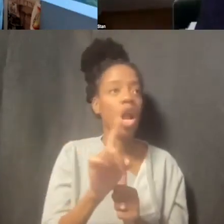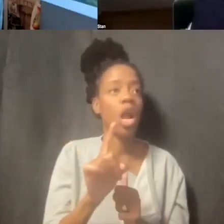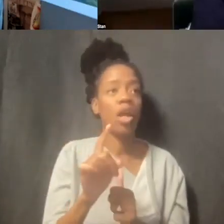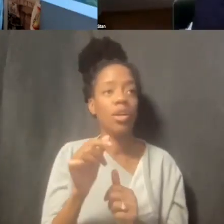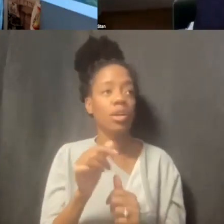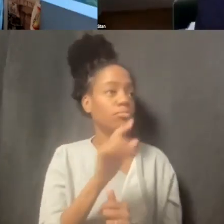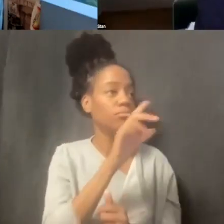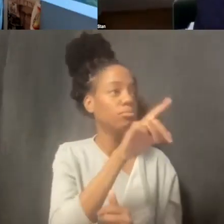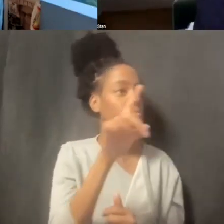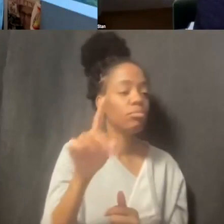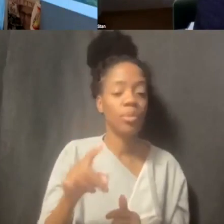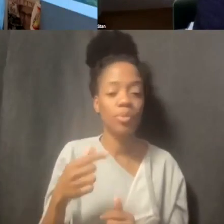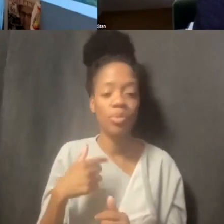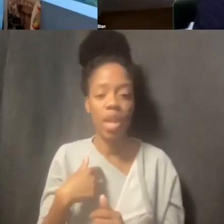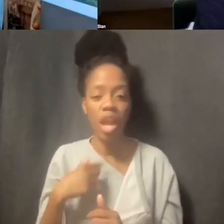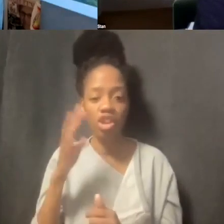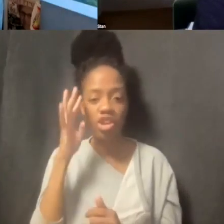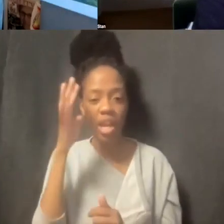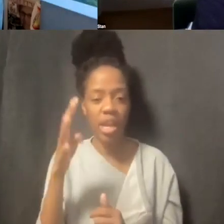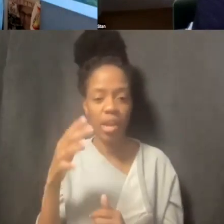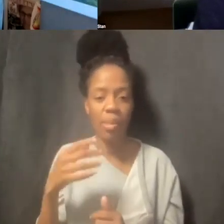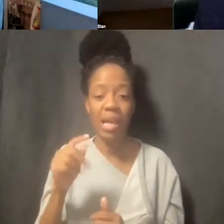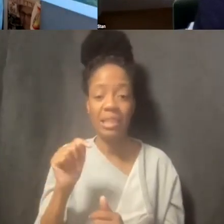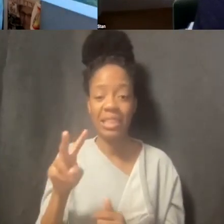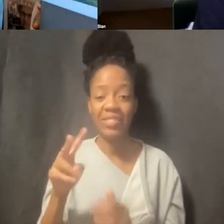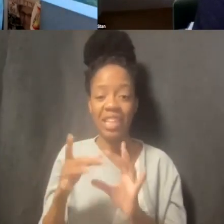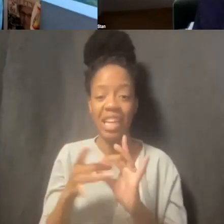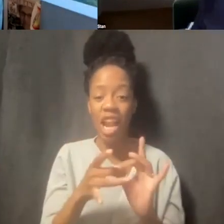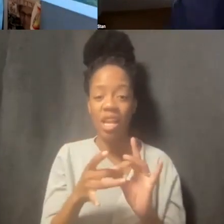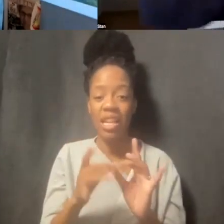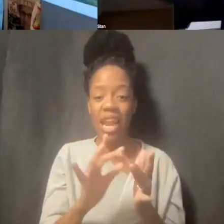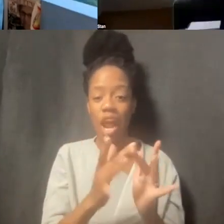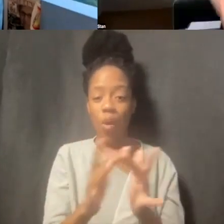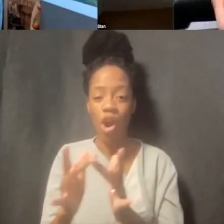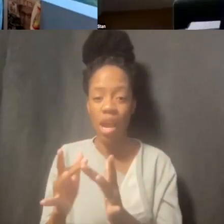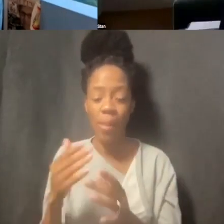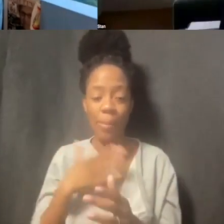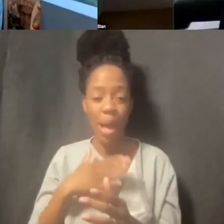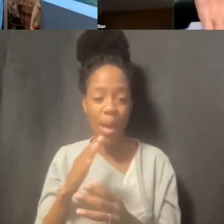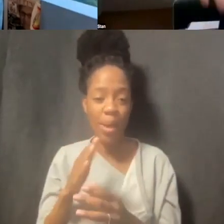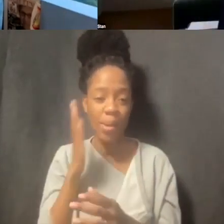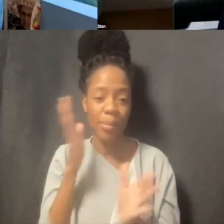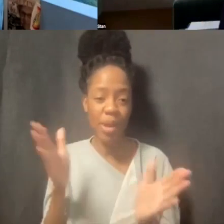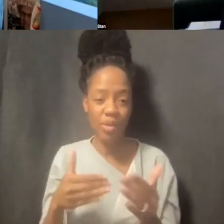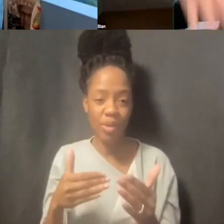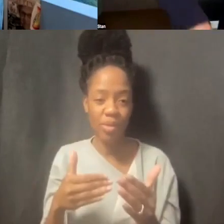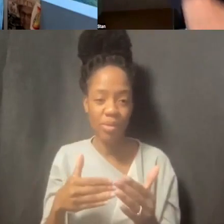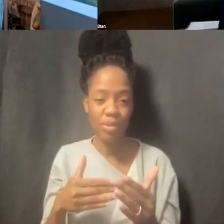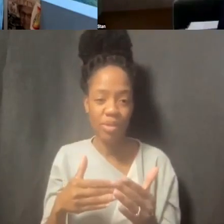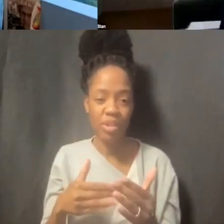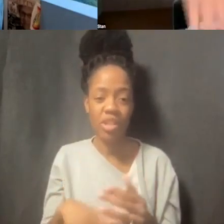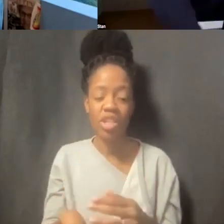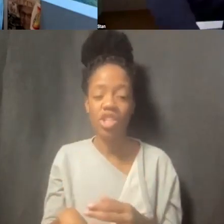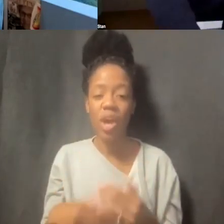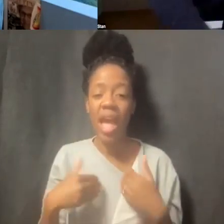created my own TV network in my bedroom, and I counter-programmed against the other networks 7 days a week of